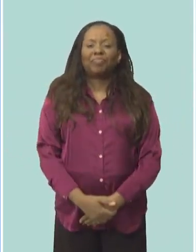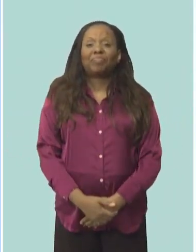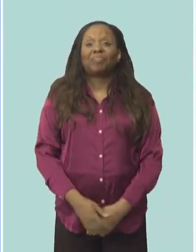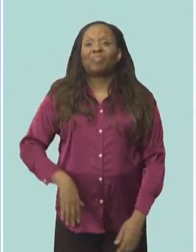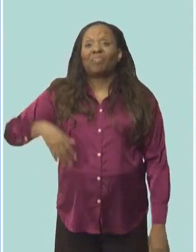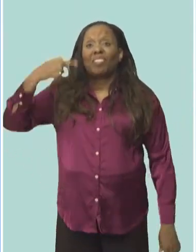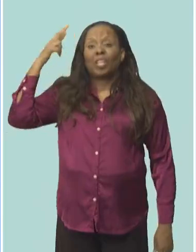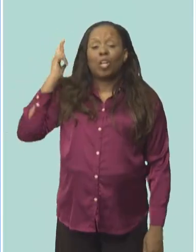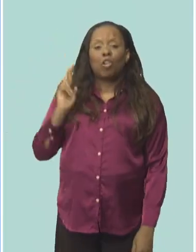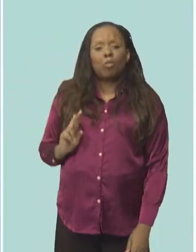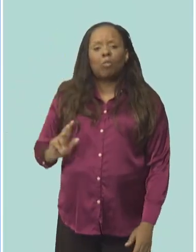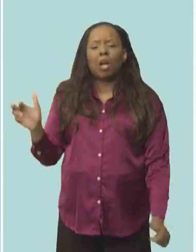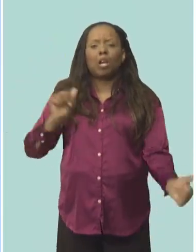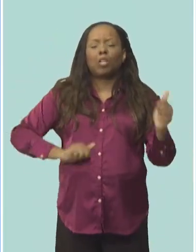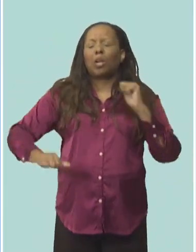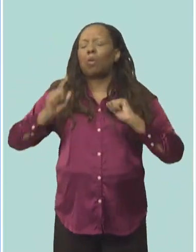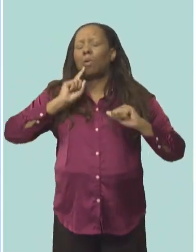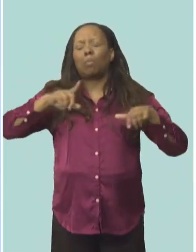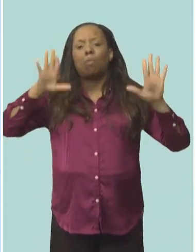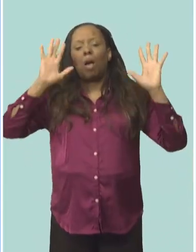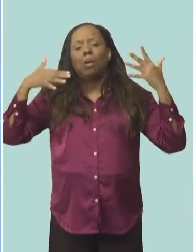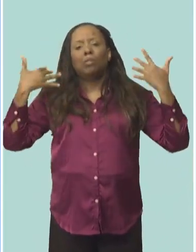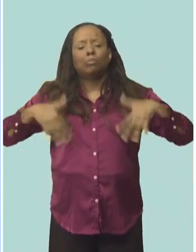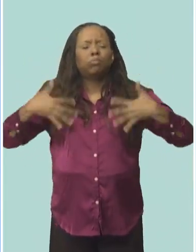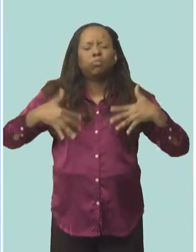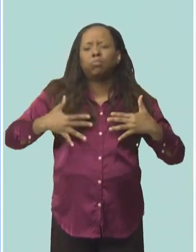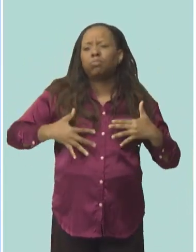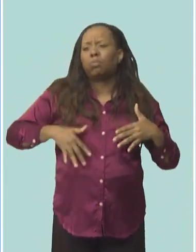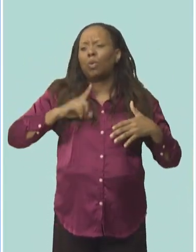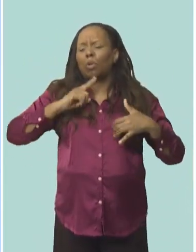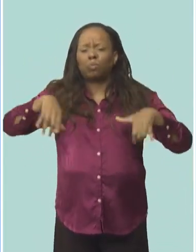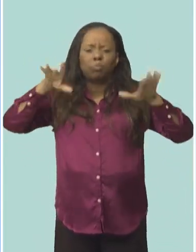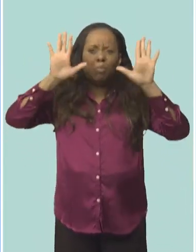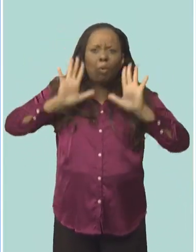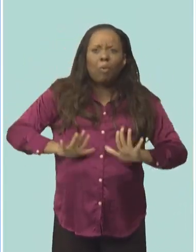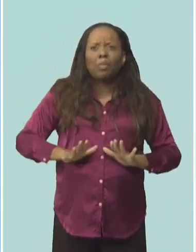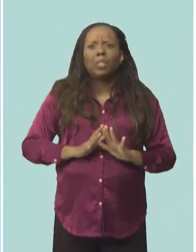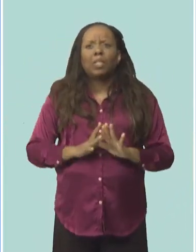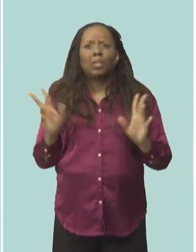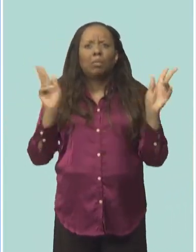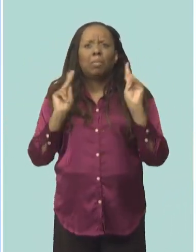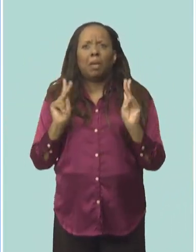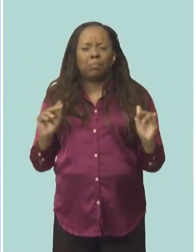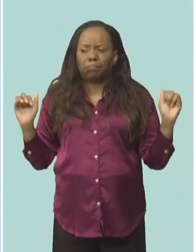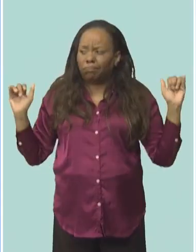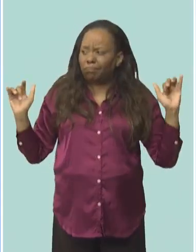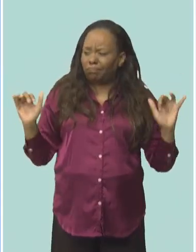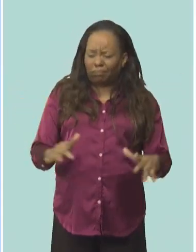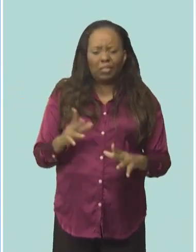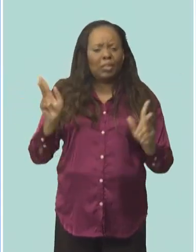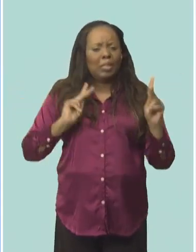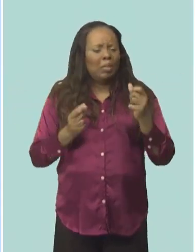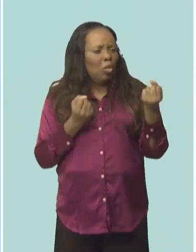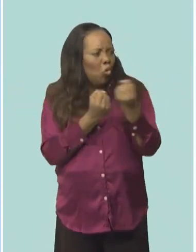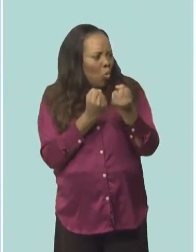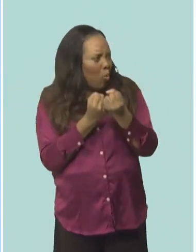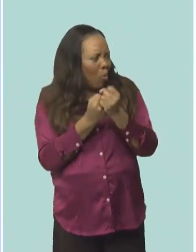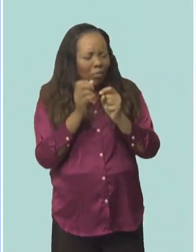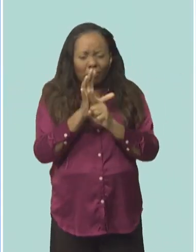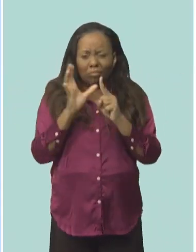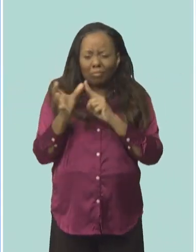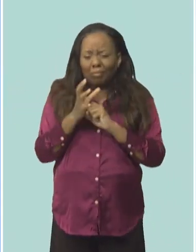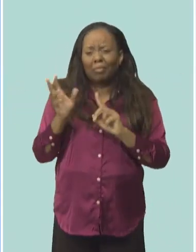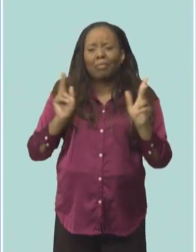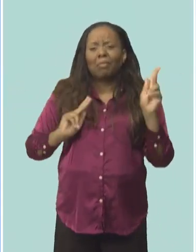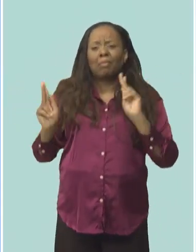lit. Really love what it has done. The people come out, the people are supporting culture,